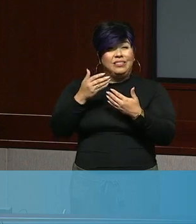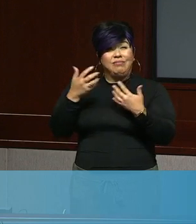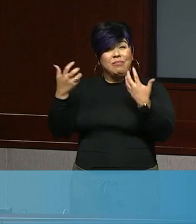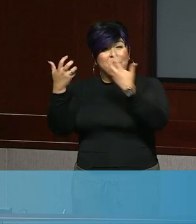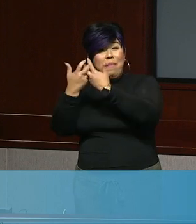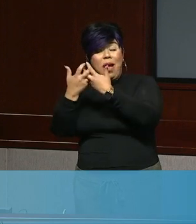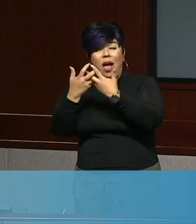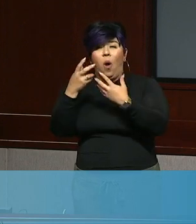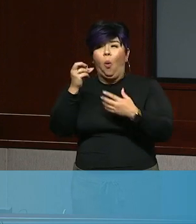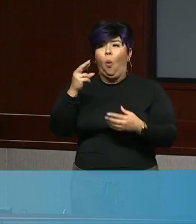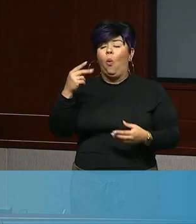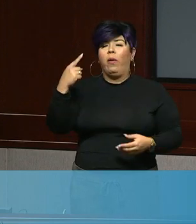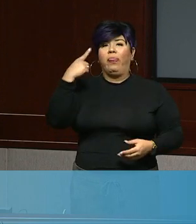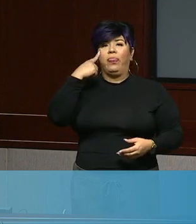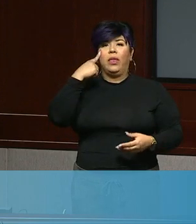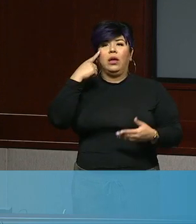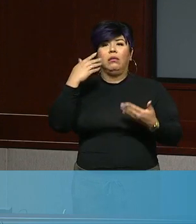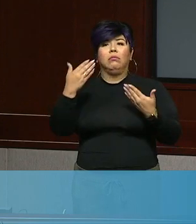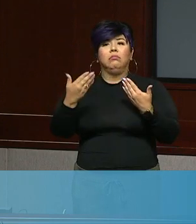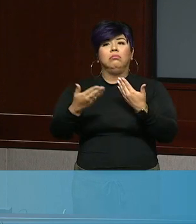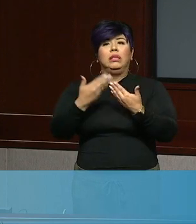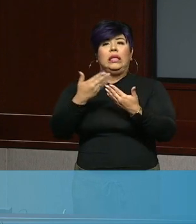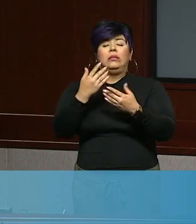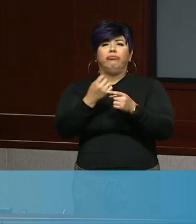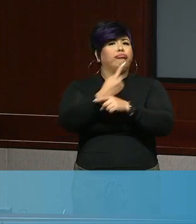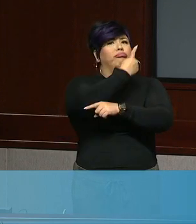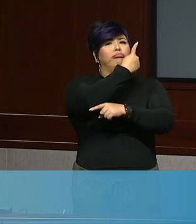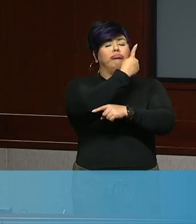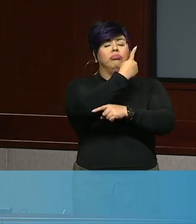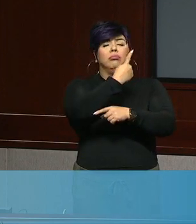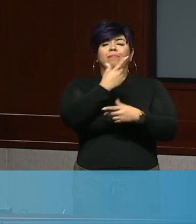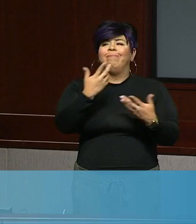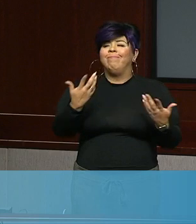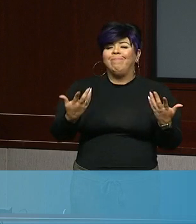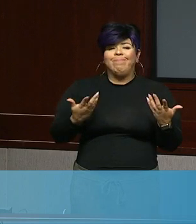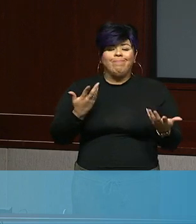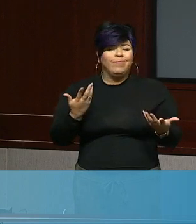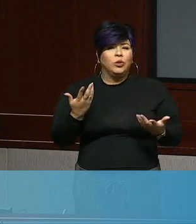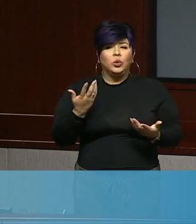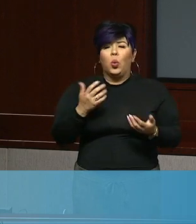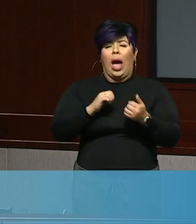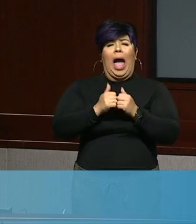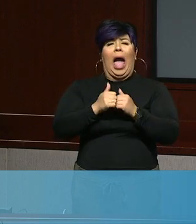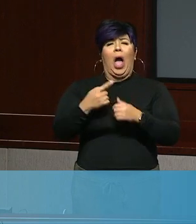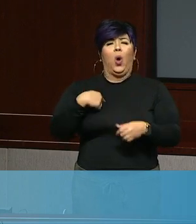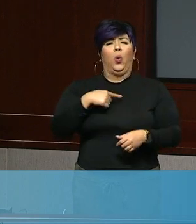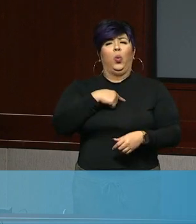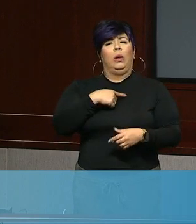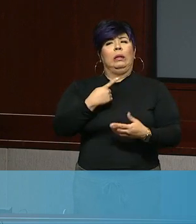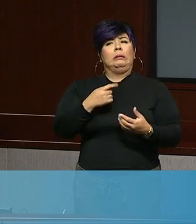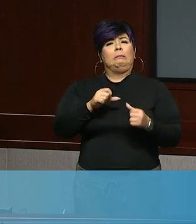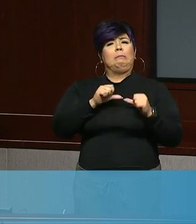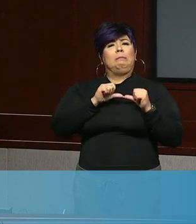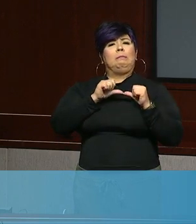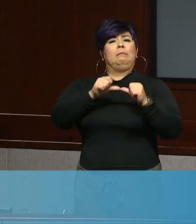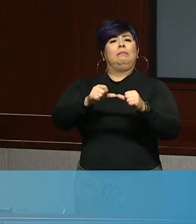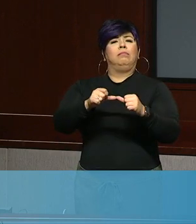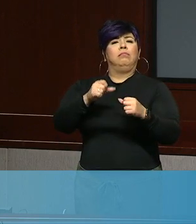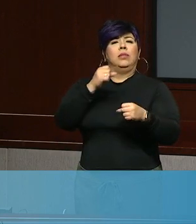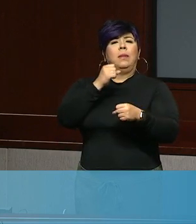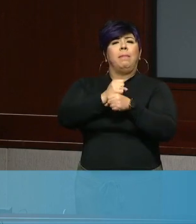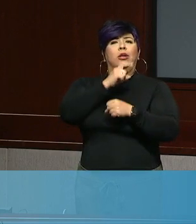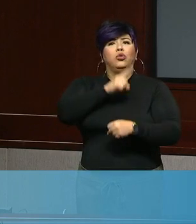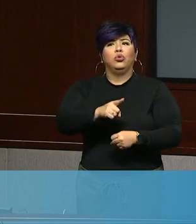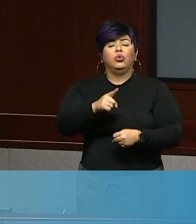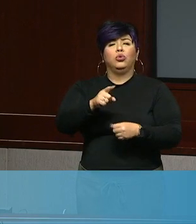purple tier with some of these other metrics if certain things change. Like, what would need to change in order for that metric to you know, rise